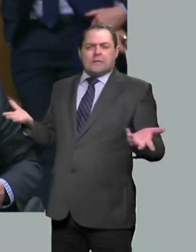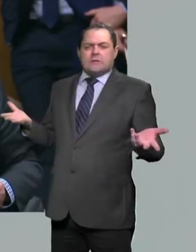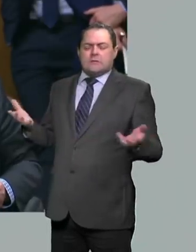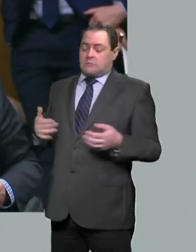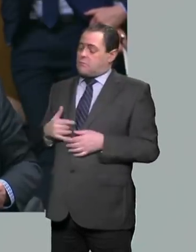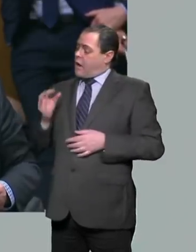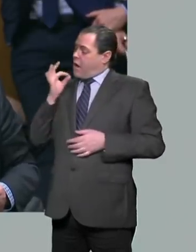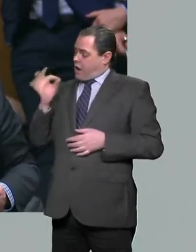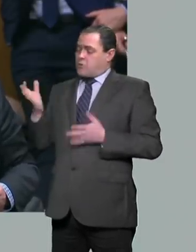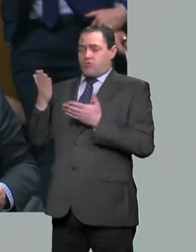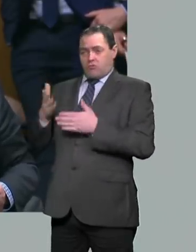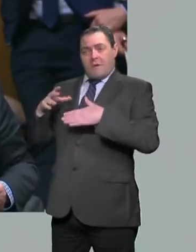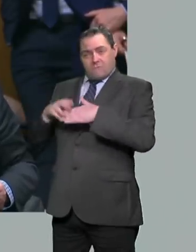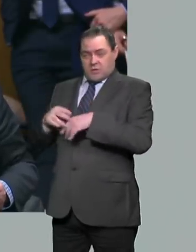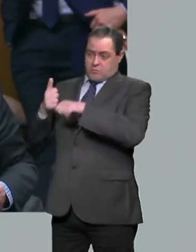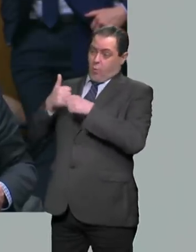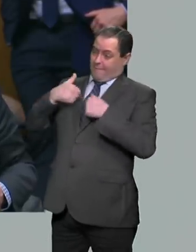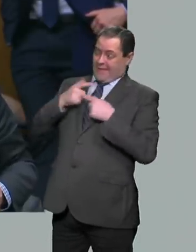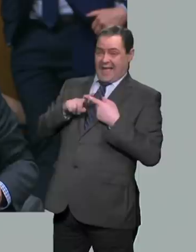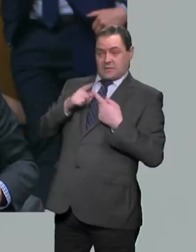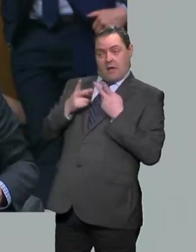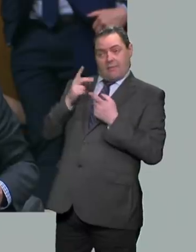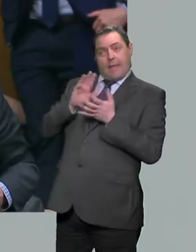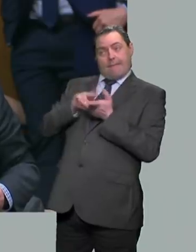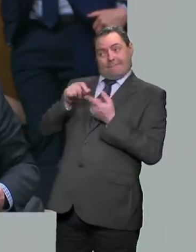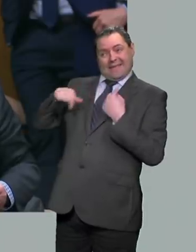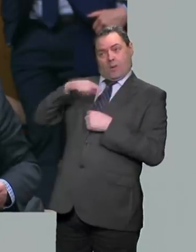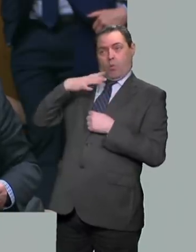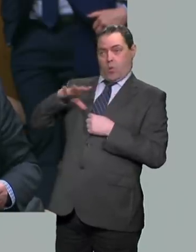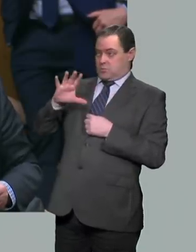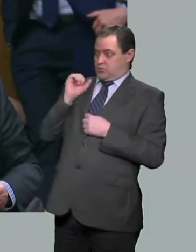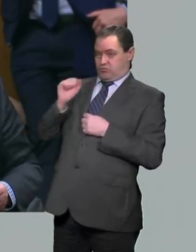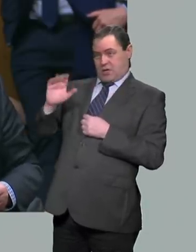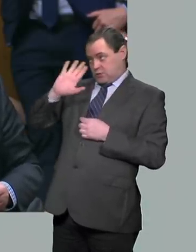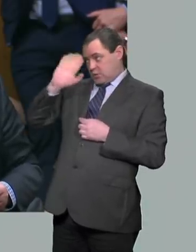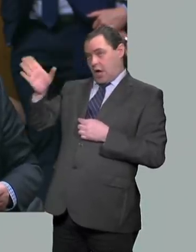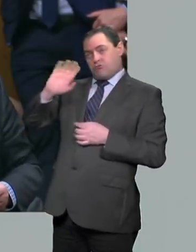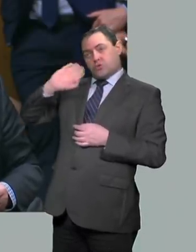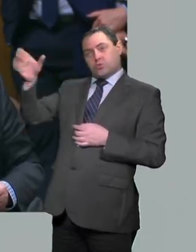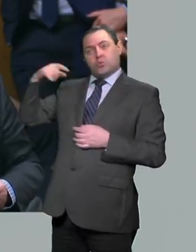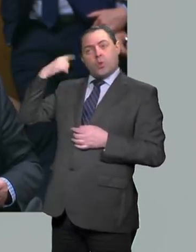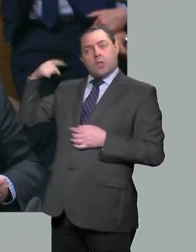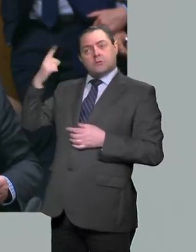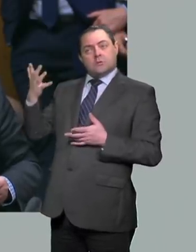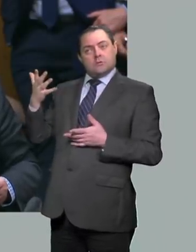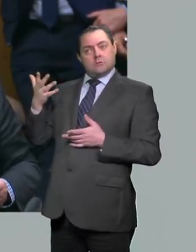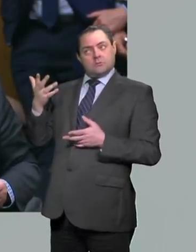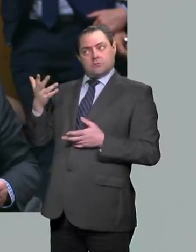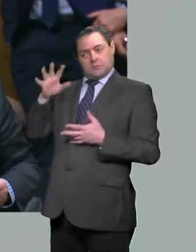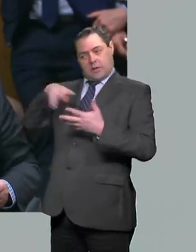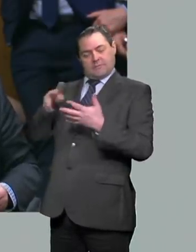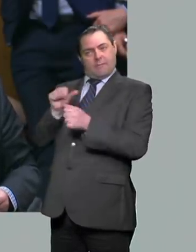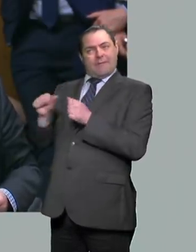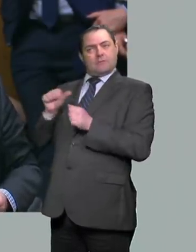right honourable friends support me and my neighbouring colleagues in getting direct services back to West Dorset and having a timetable